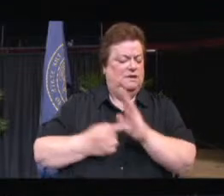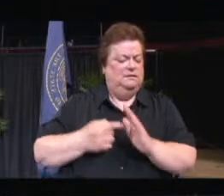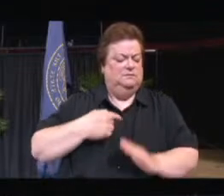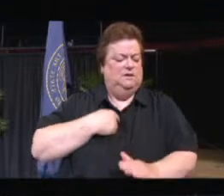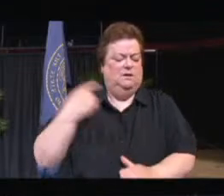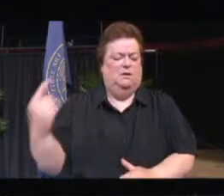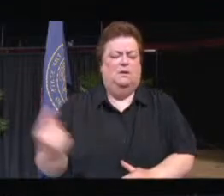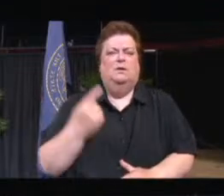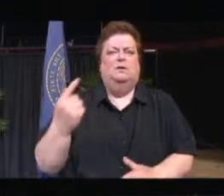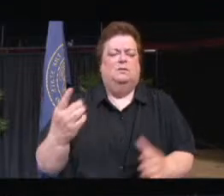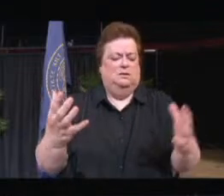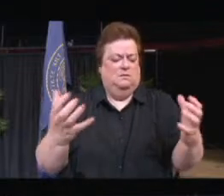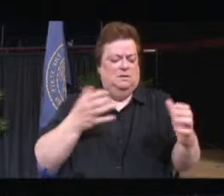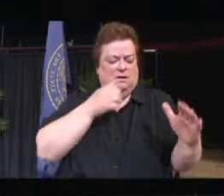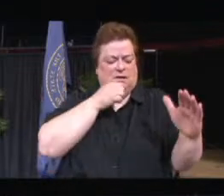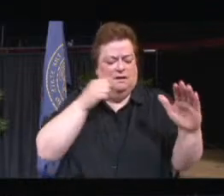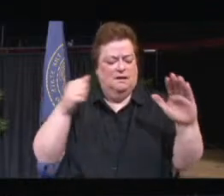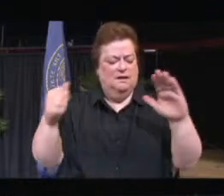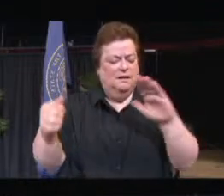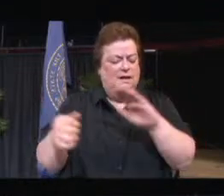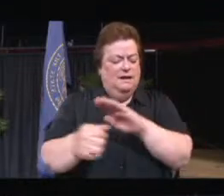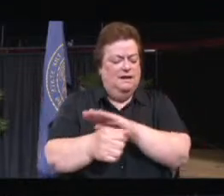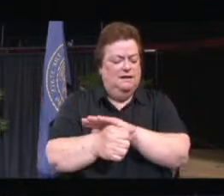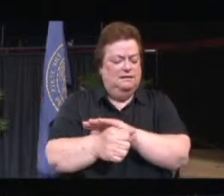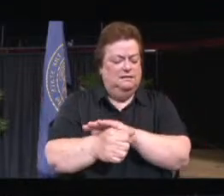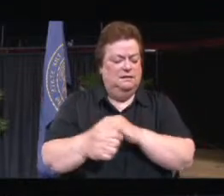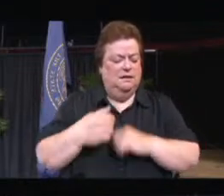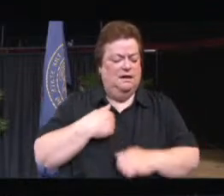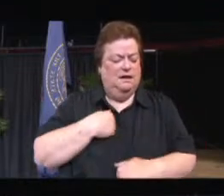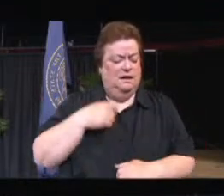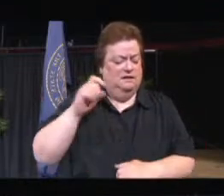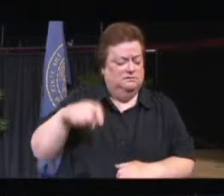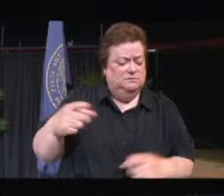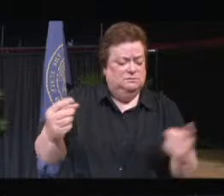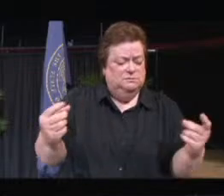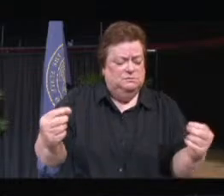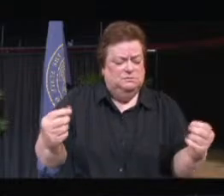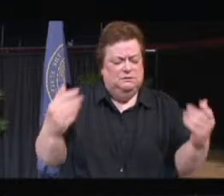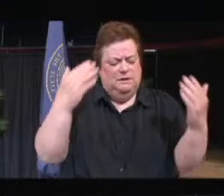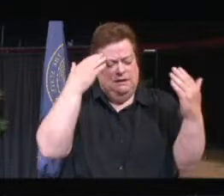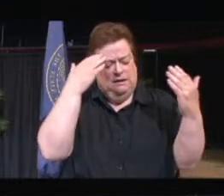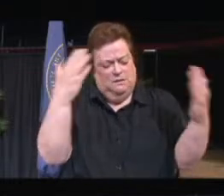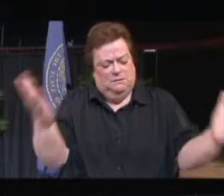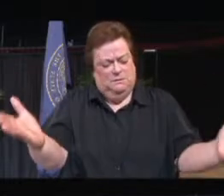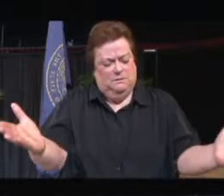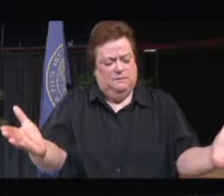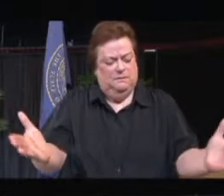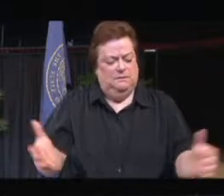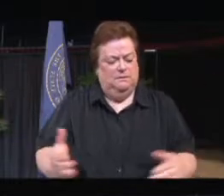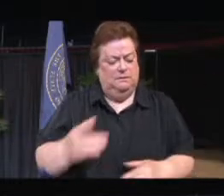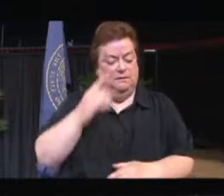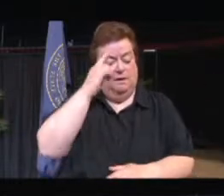I'd hide under the pillows 'cause I didn't know what else to do.